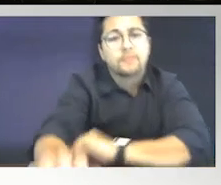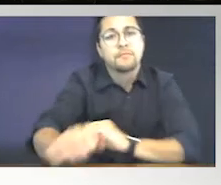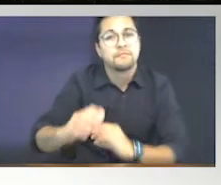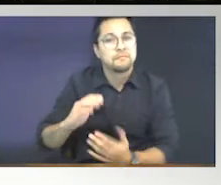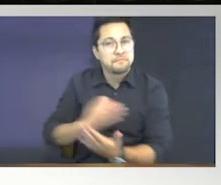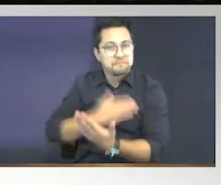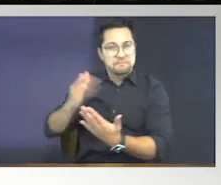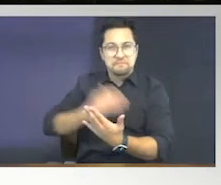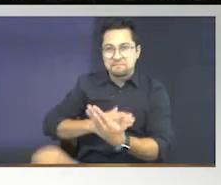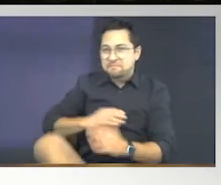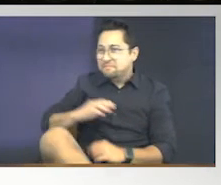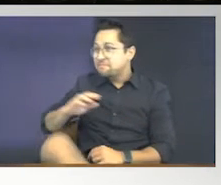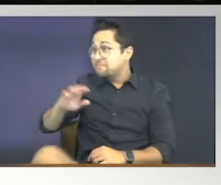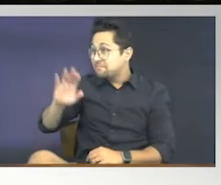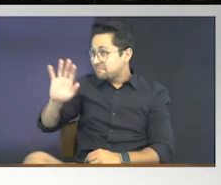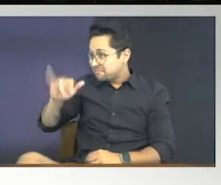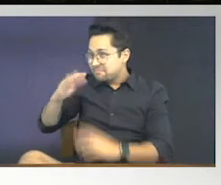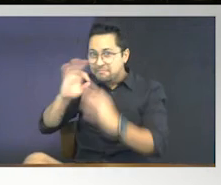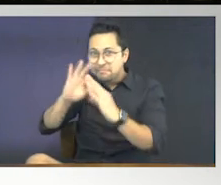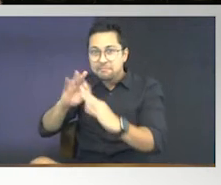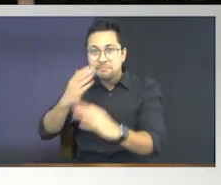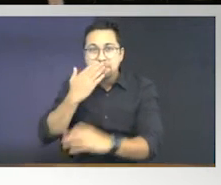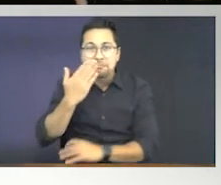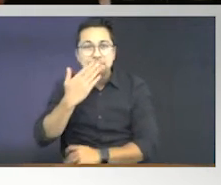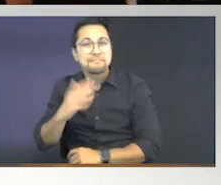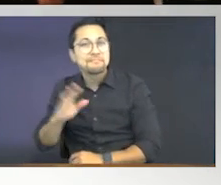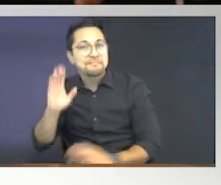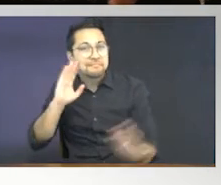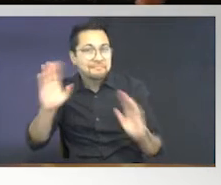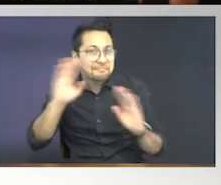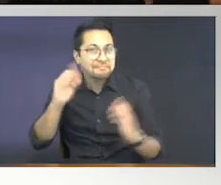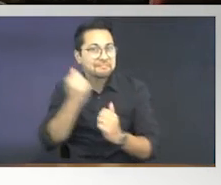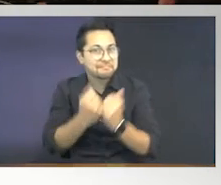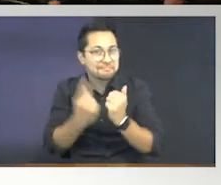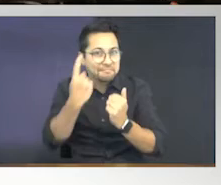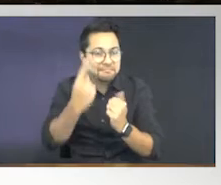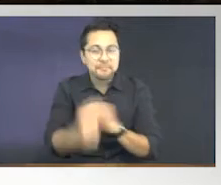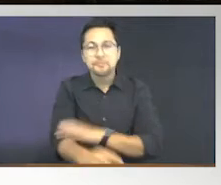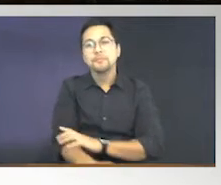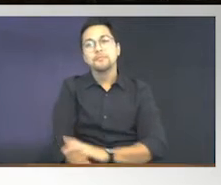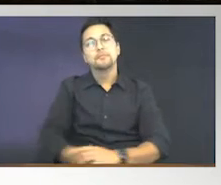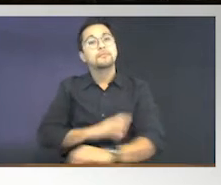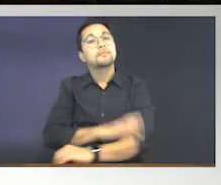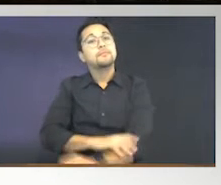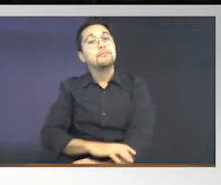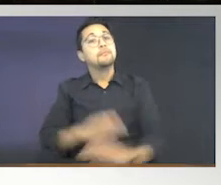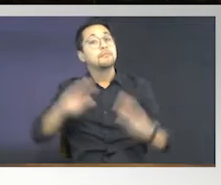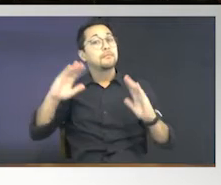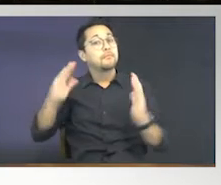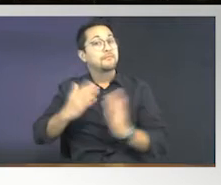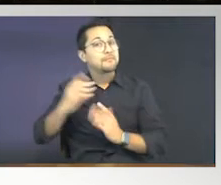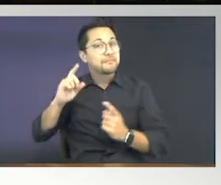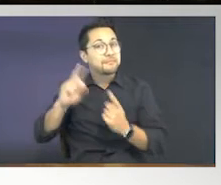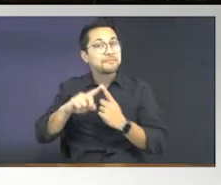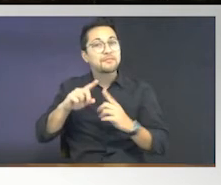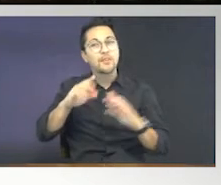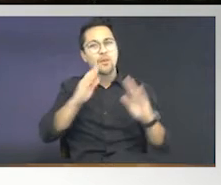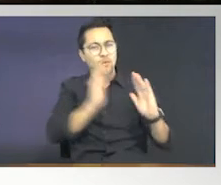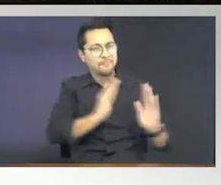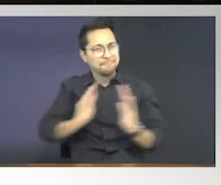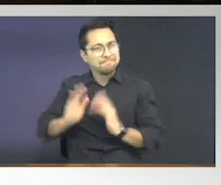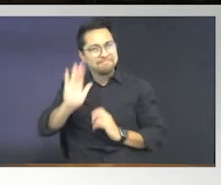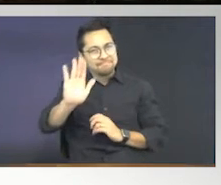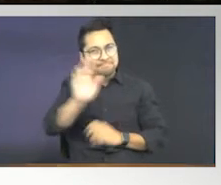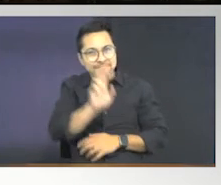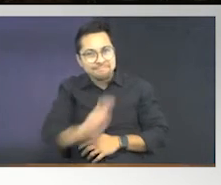That's perfect. Thank you. Hello, everybody. So welcome to Organizing Your